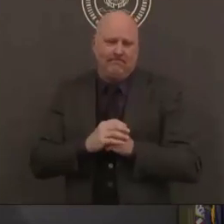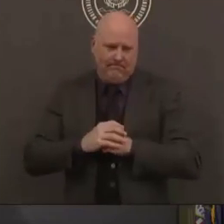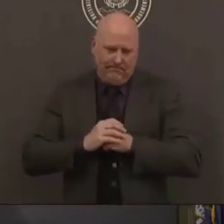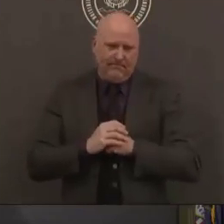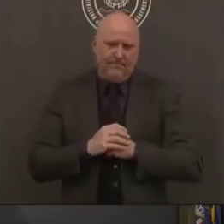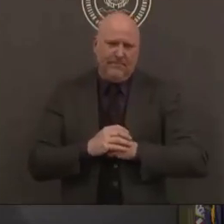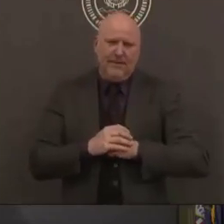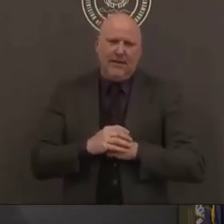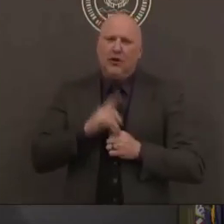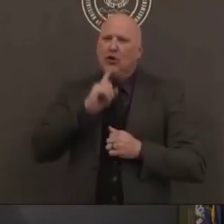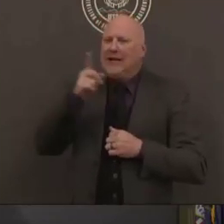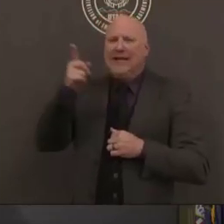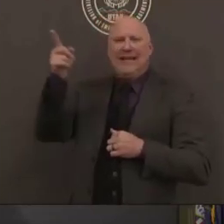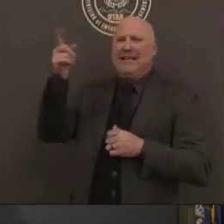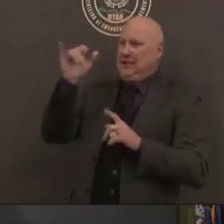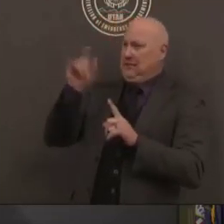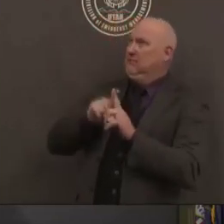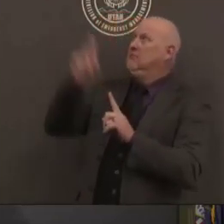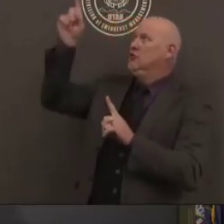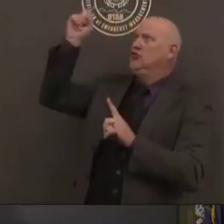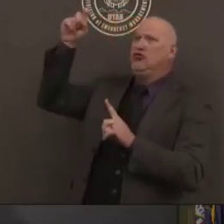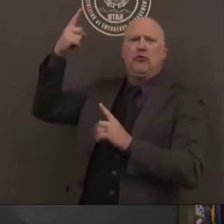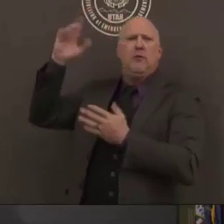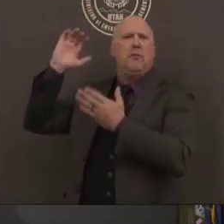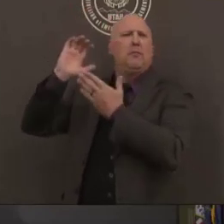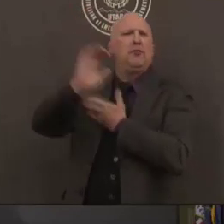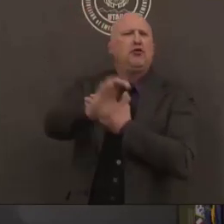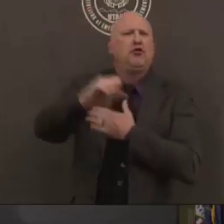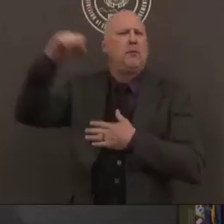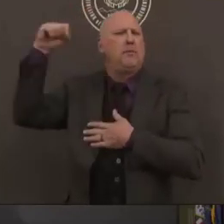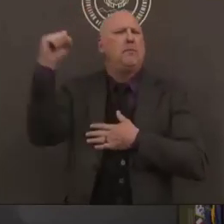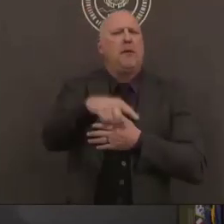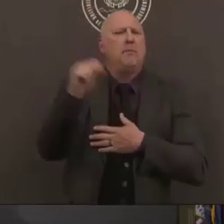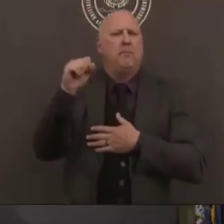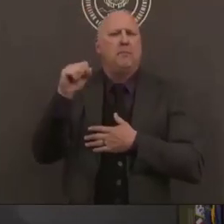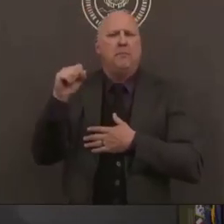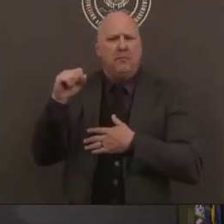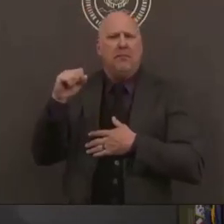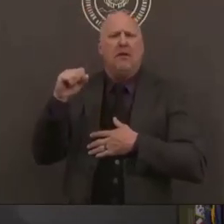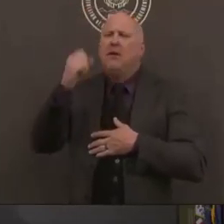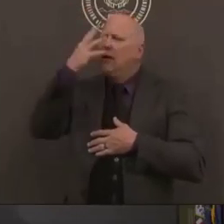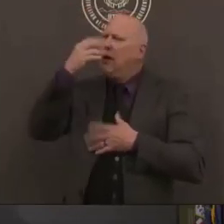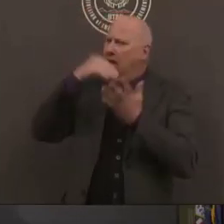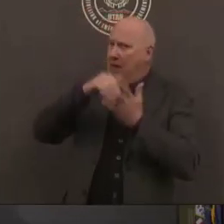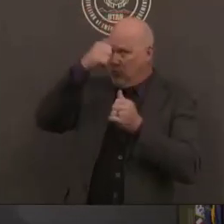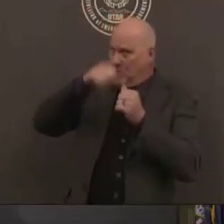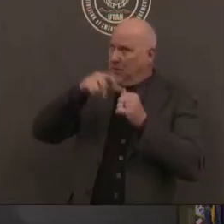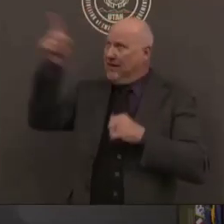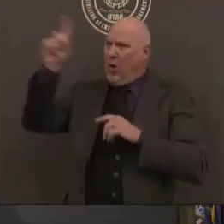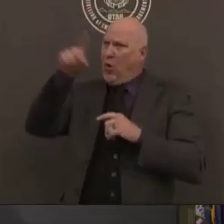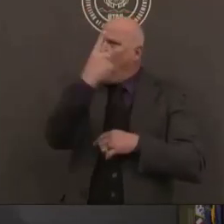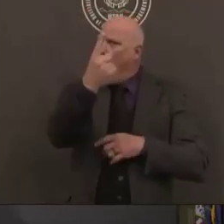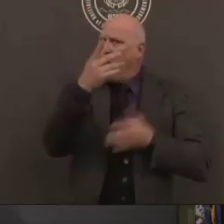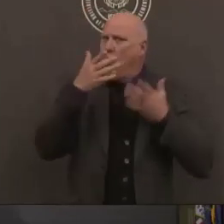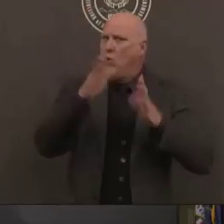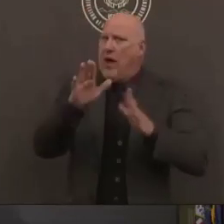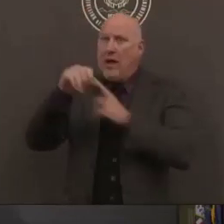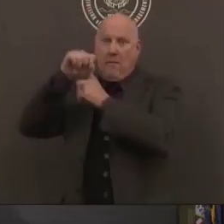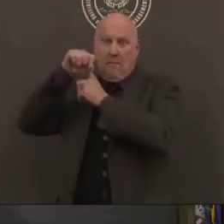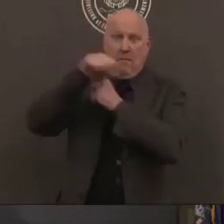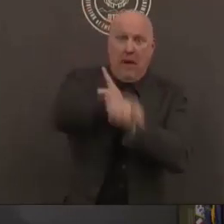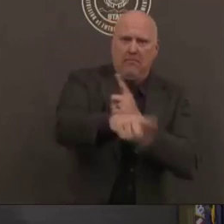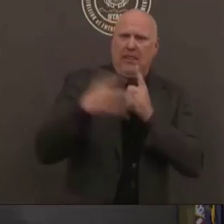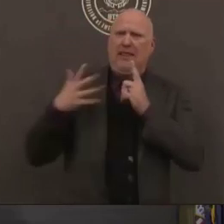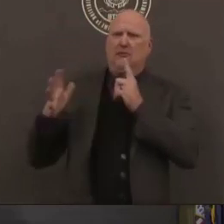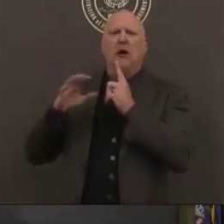no record or access to any data that would tell us how many people actually received that alert. The best data that we have is that we